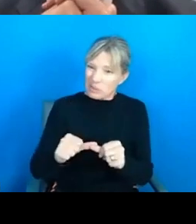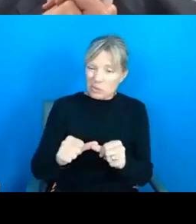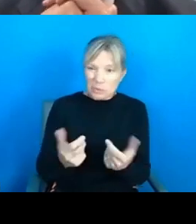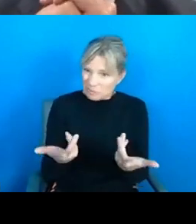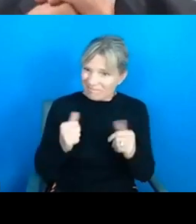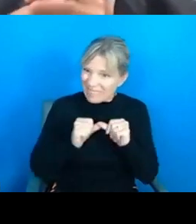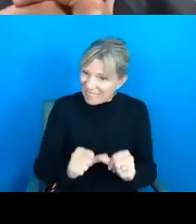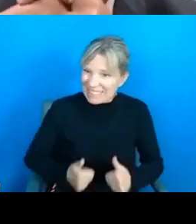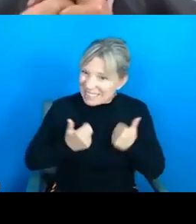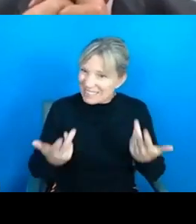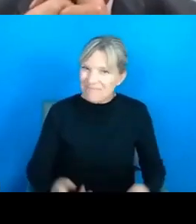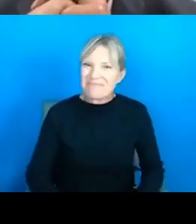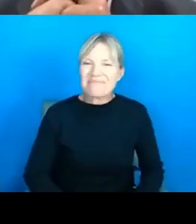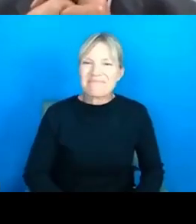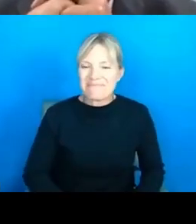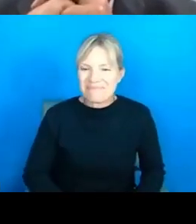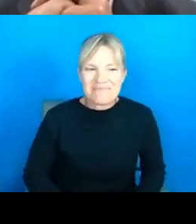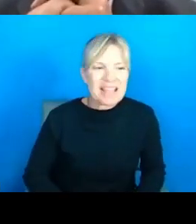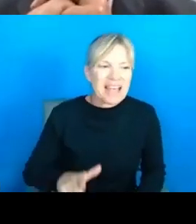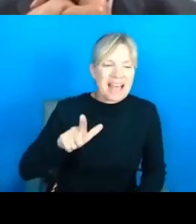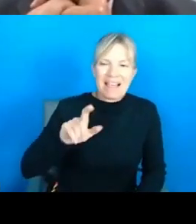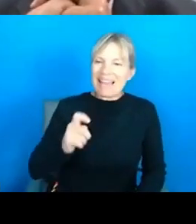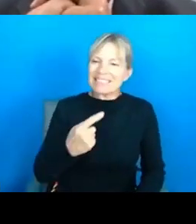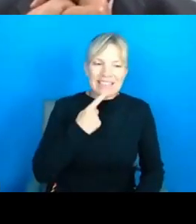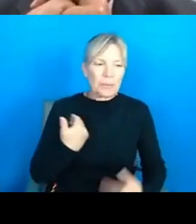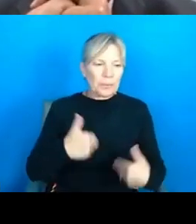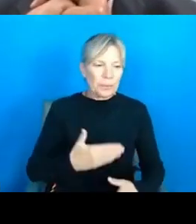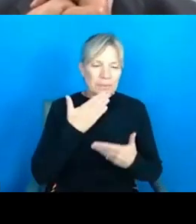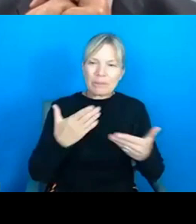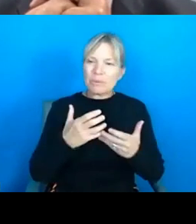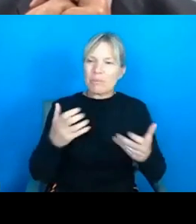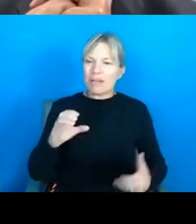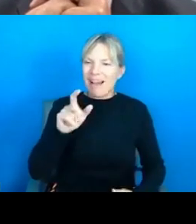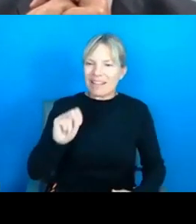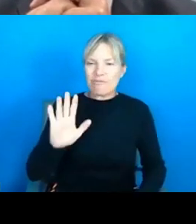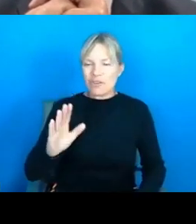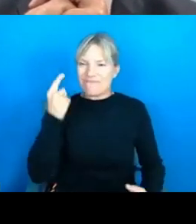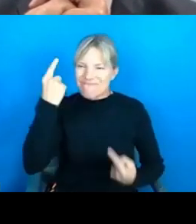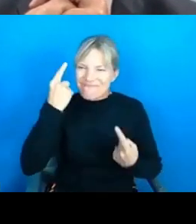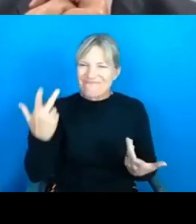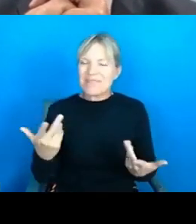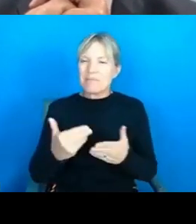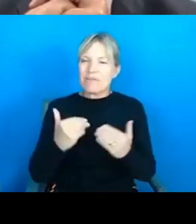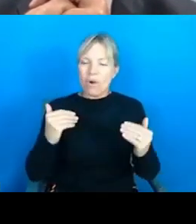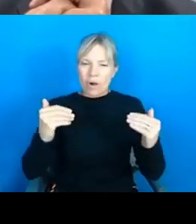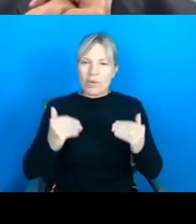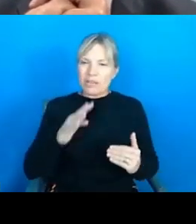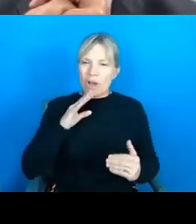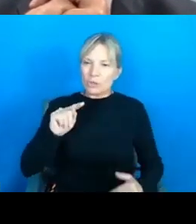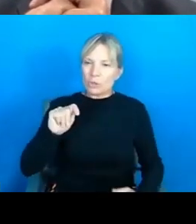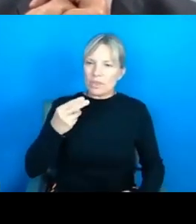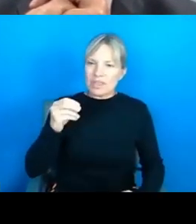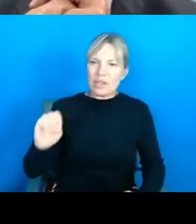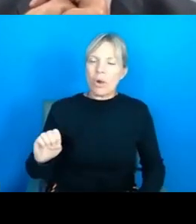exist. Colleen, thank you so much for your thoughts. Before we move on to Theo, and this will make